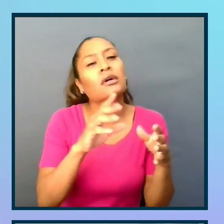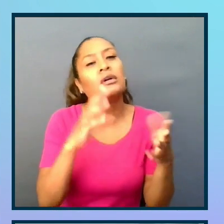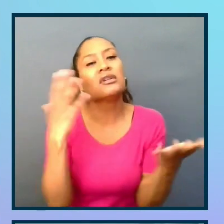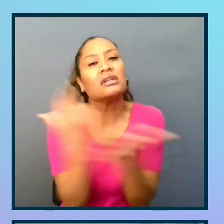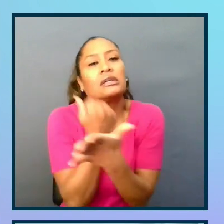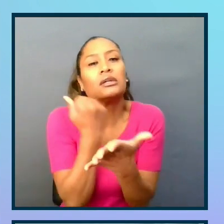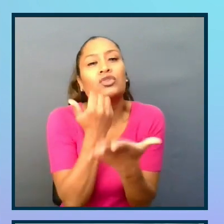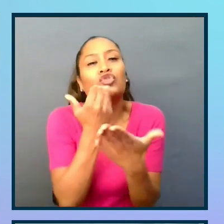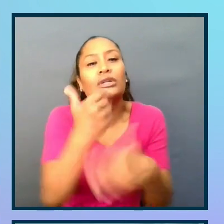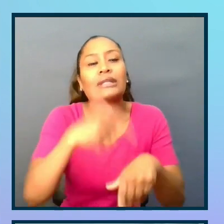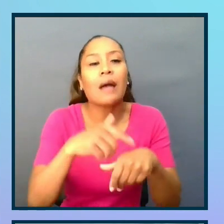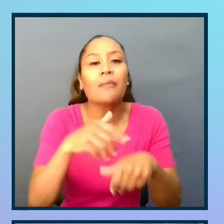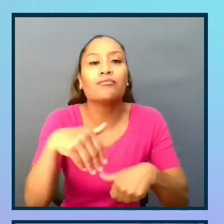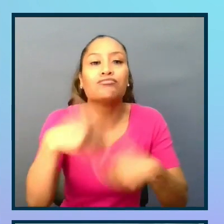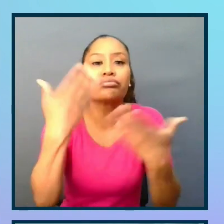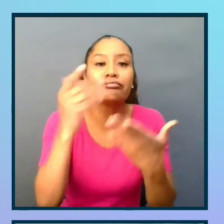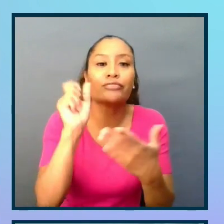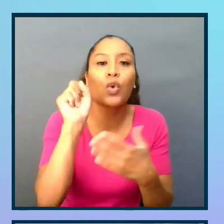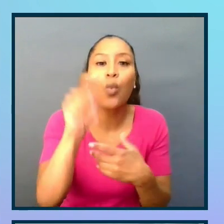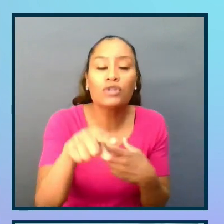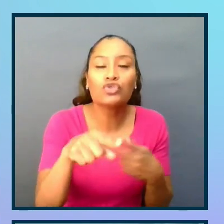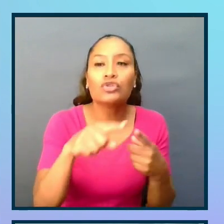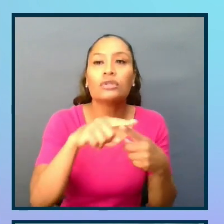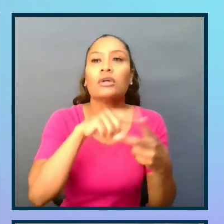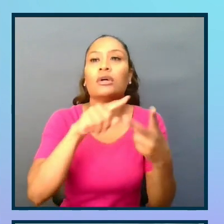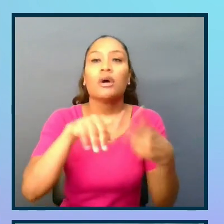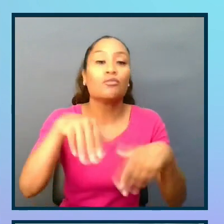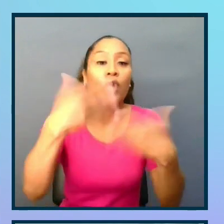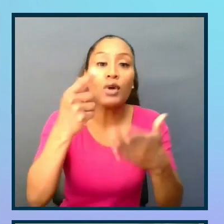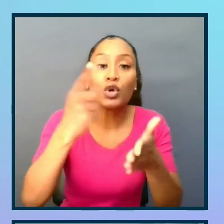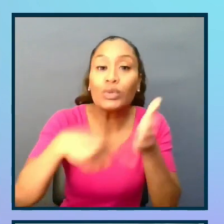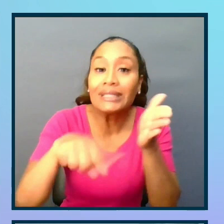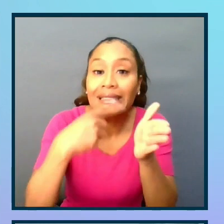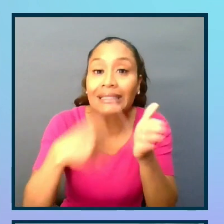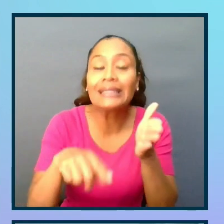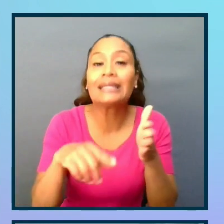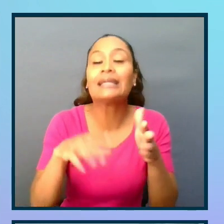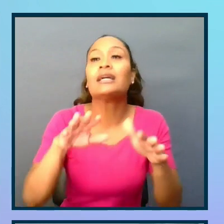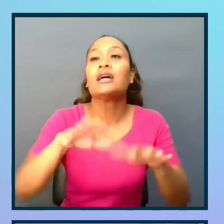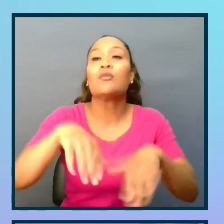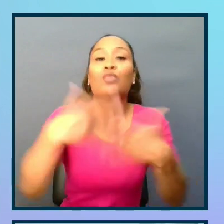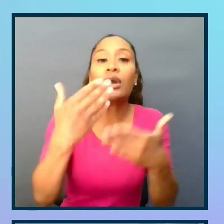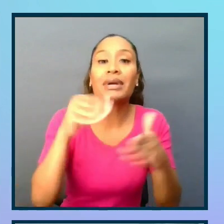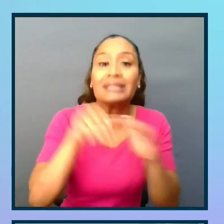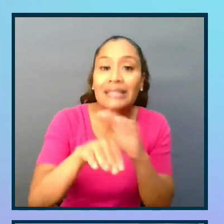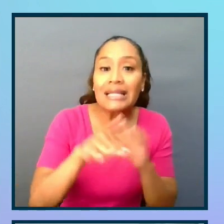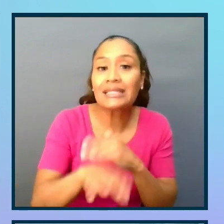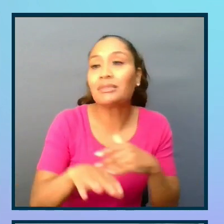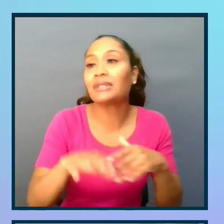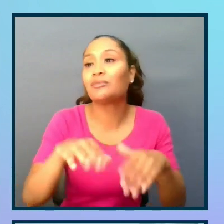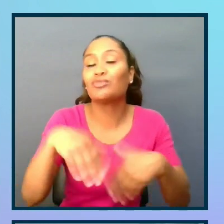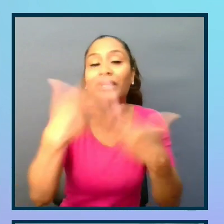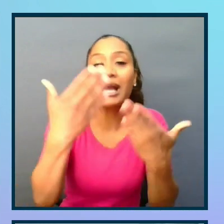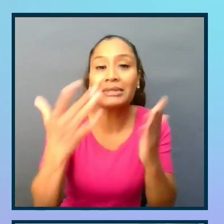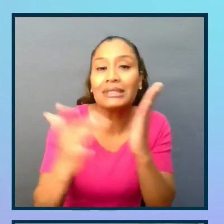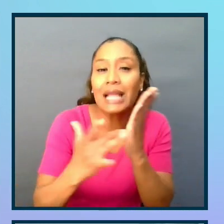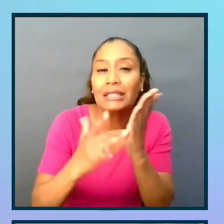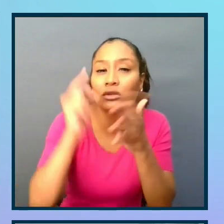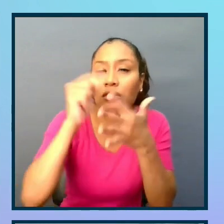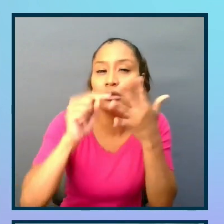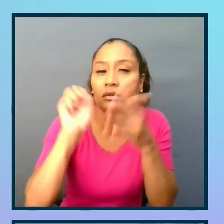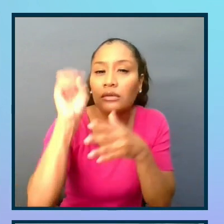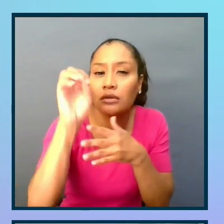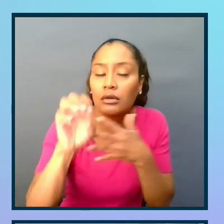to raise any questions, any critiques, or make any accessibility or technical notes. And that's kind of what